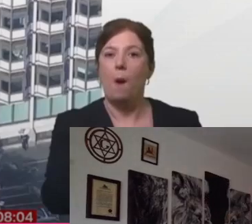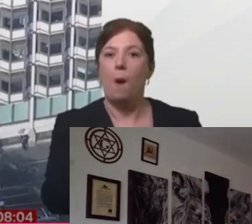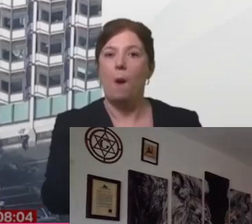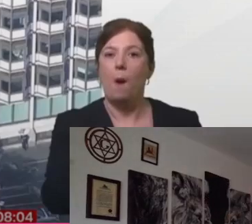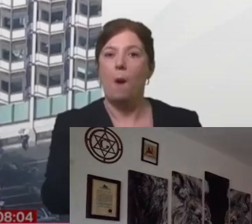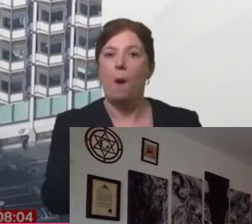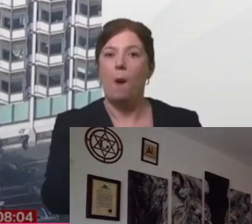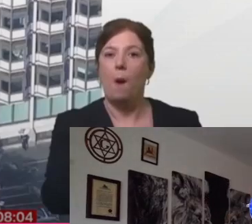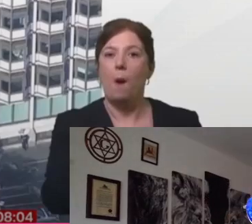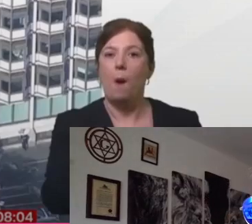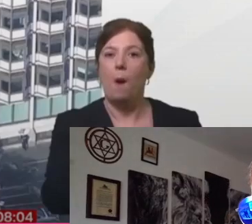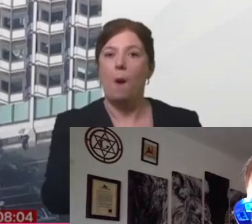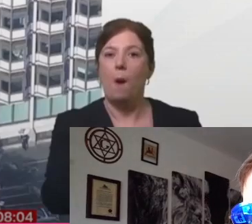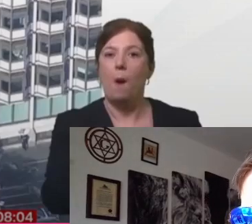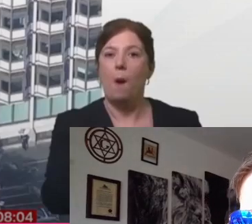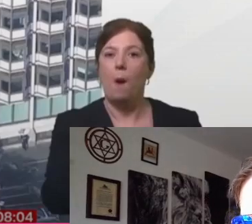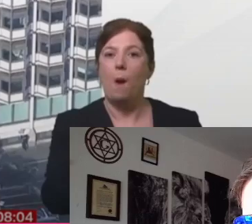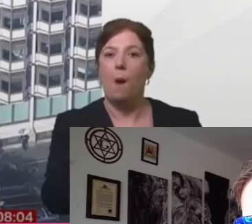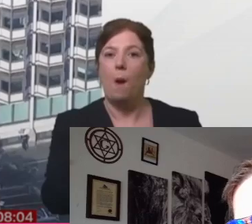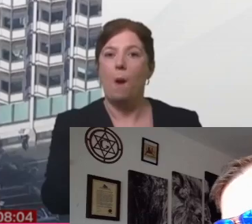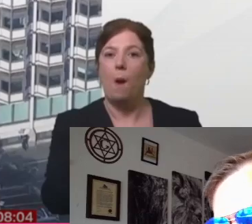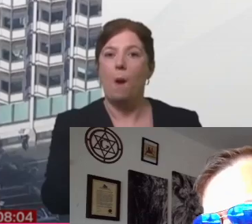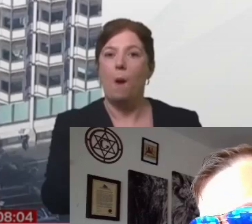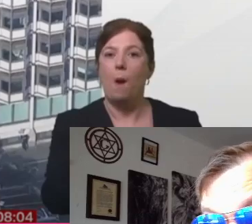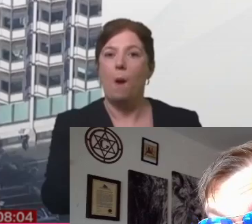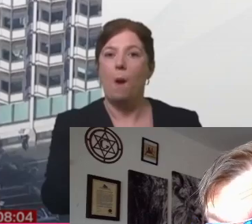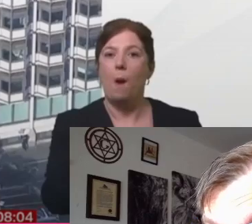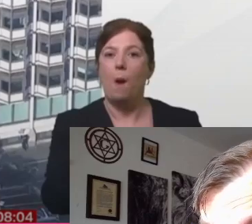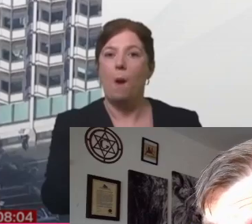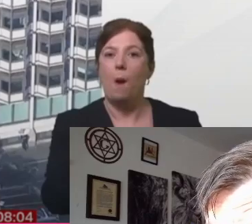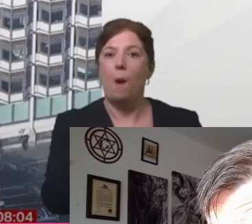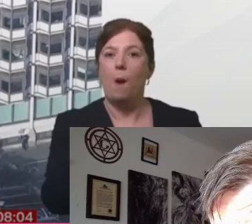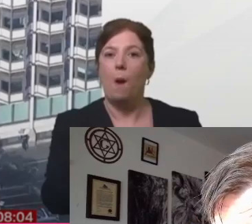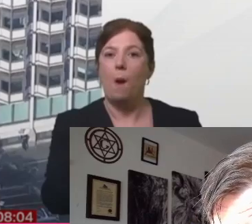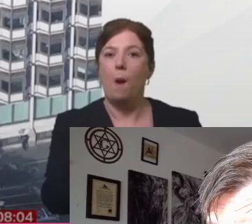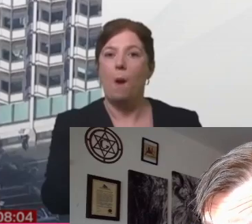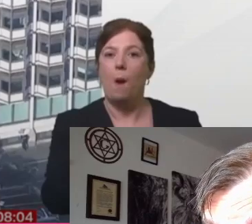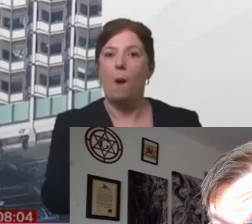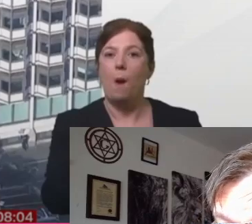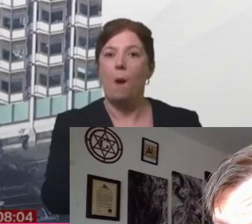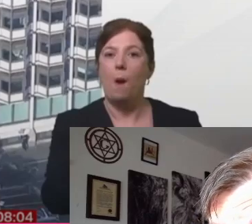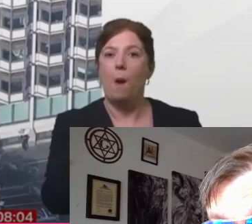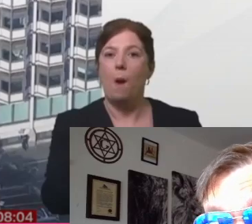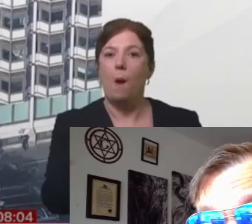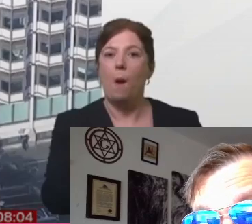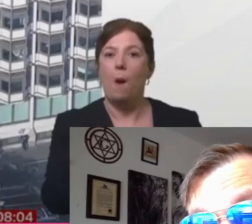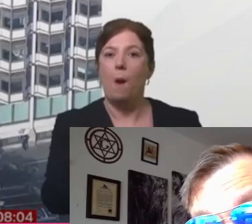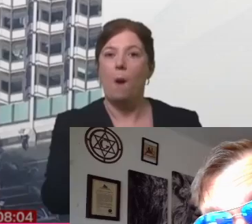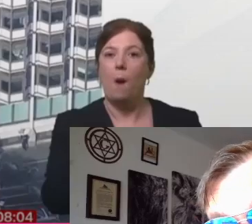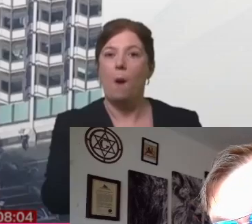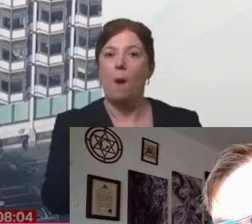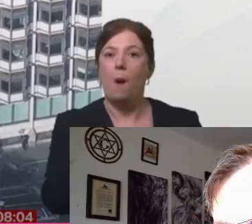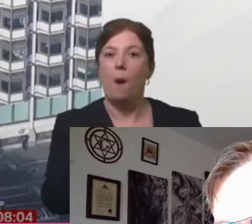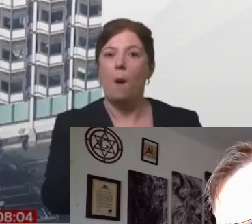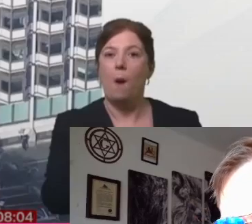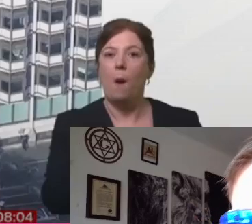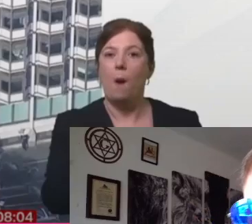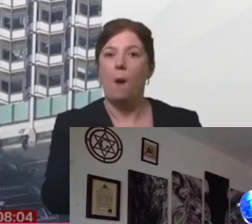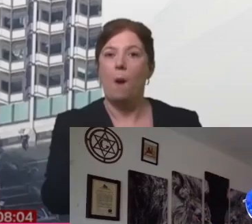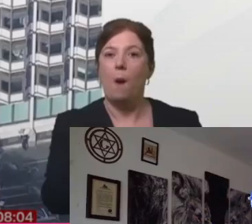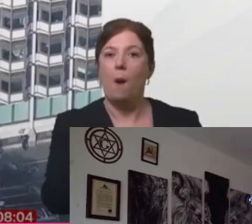10 years, something like that, where the proviso that the dictator can only get